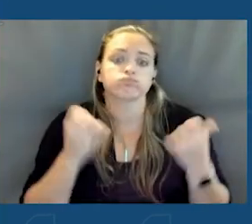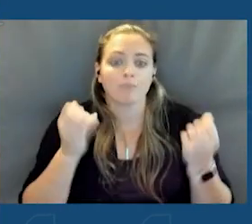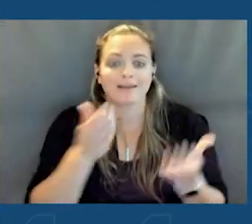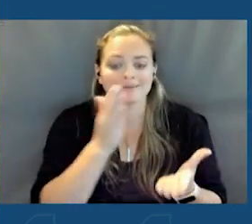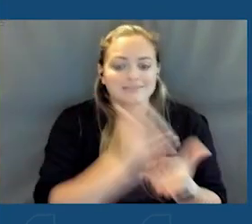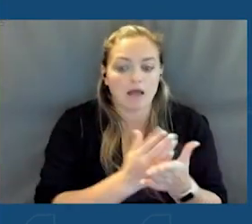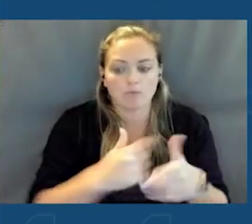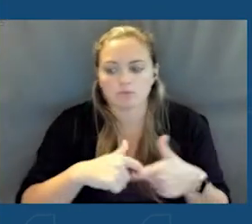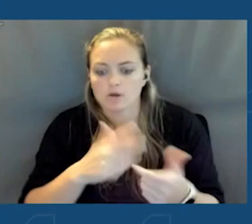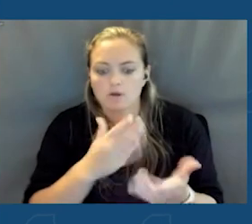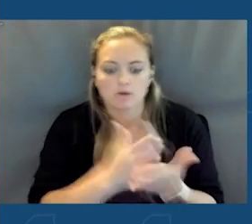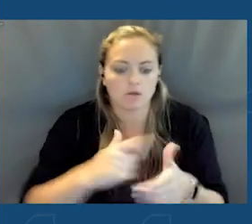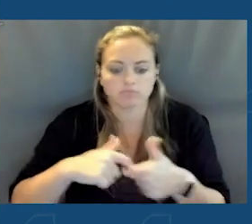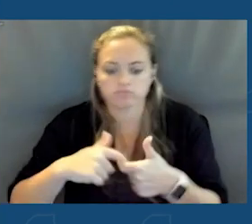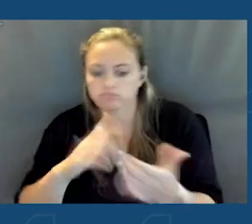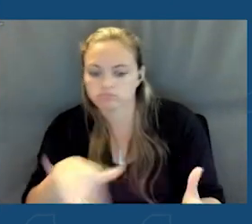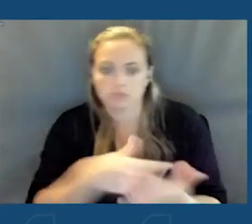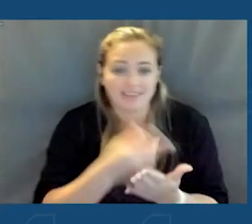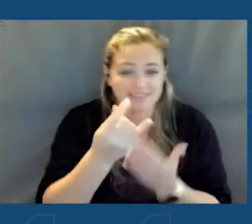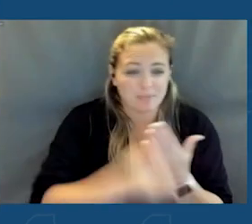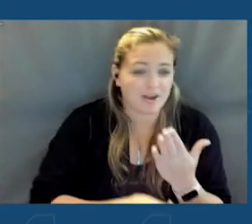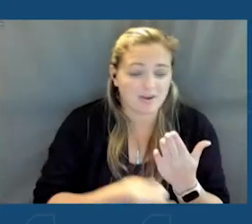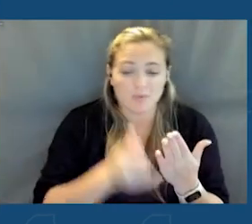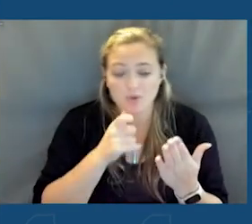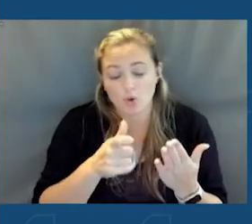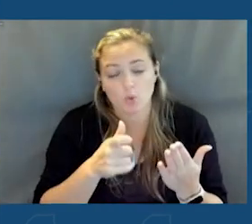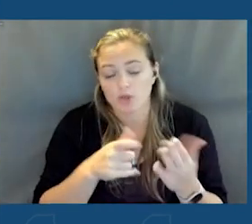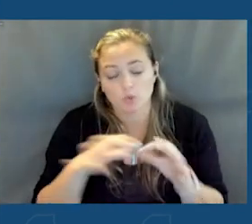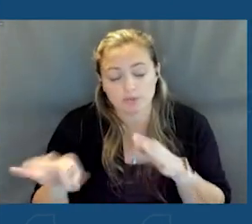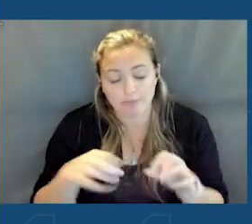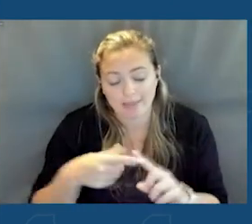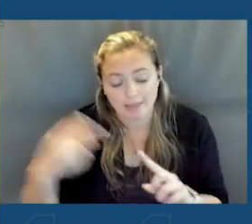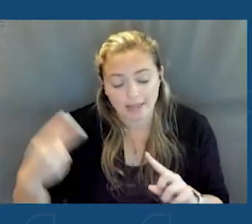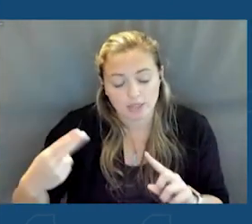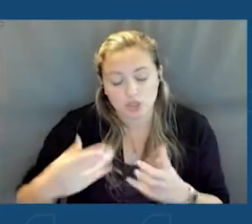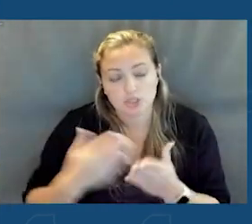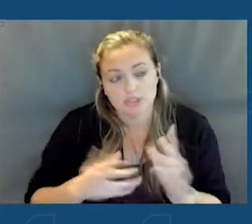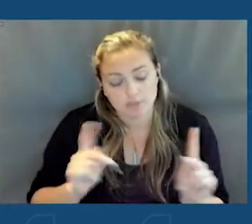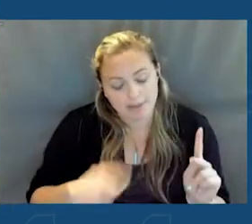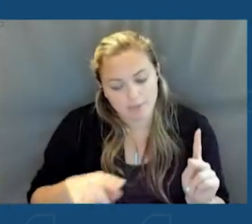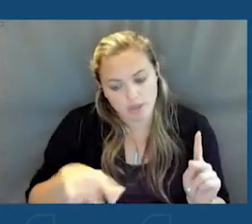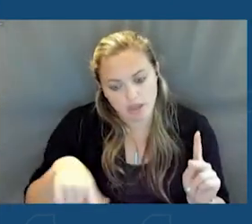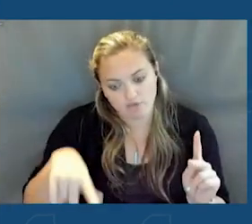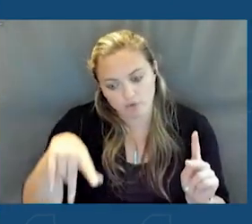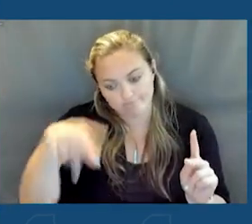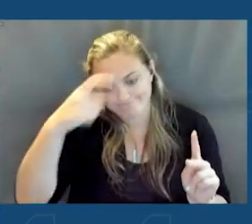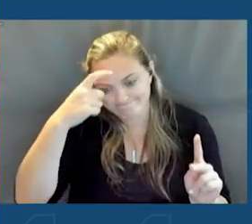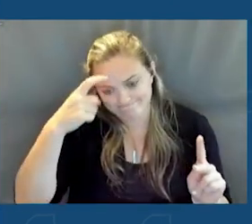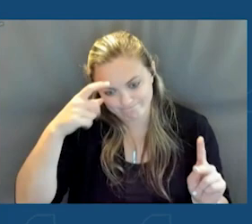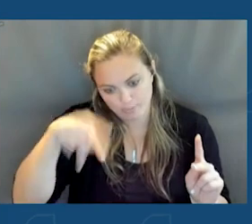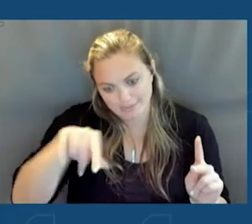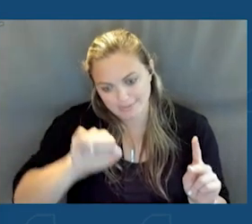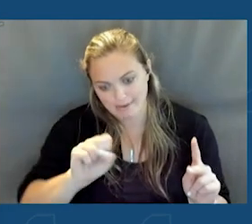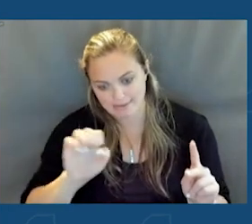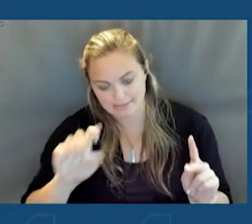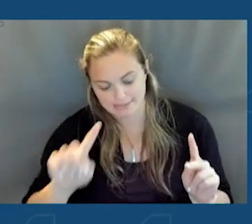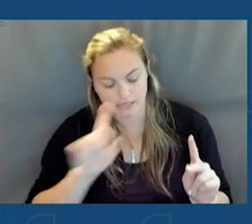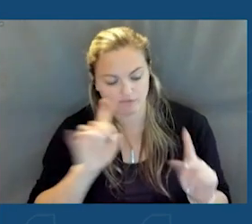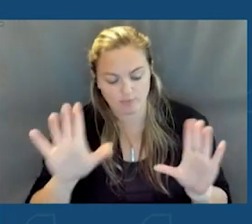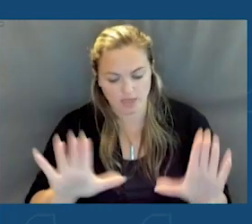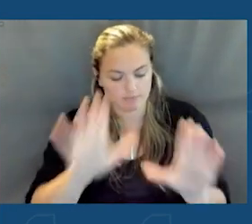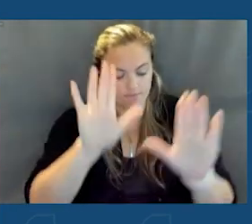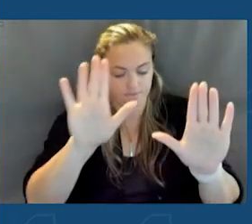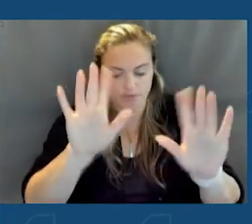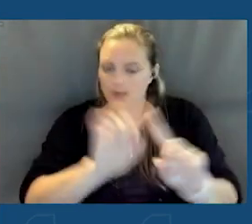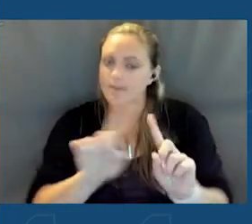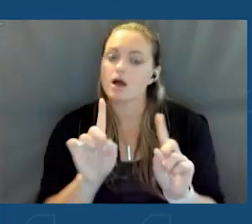this project. Don't need to go through all the bad history. Some people here in the front row might have PTSD from that, so I won't bring back those images. But there were